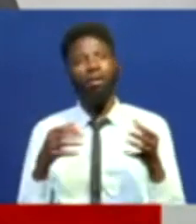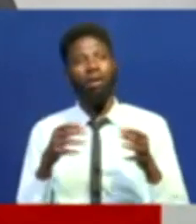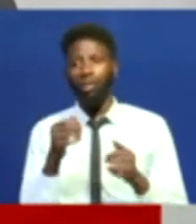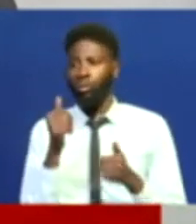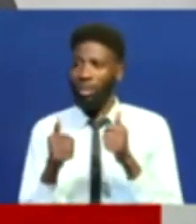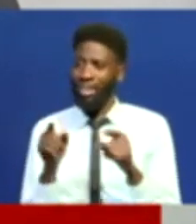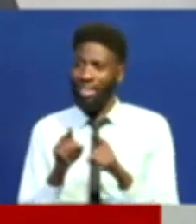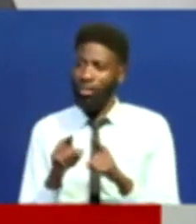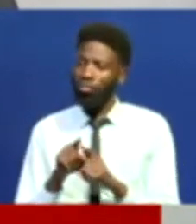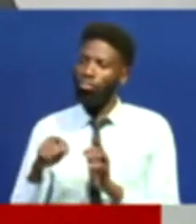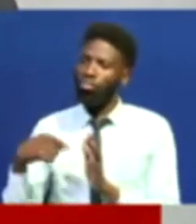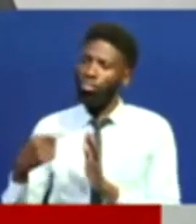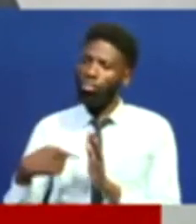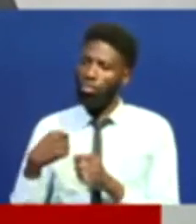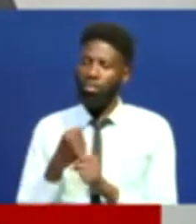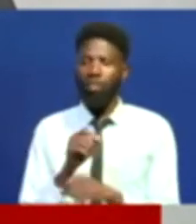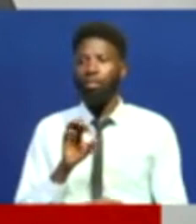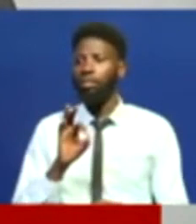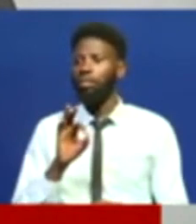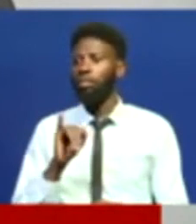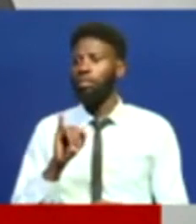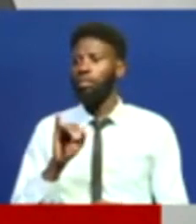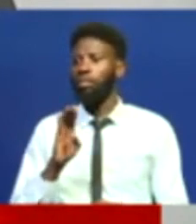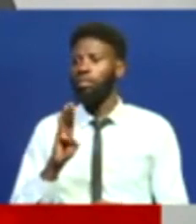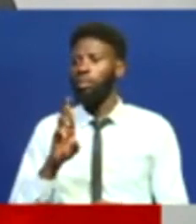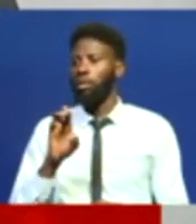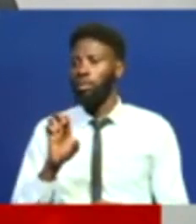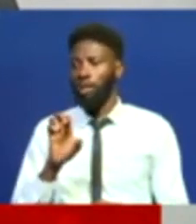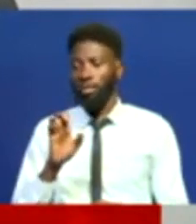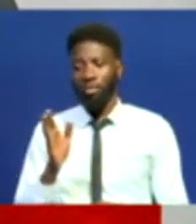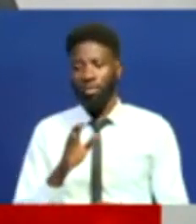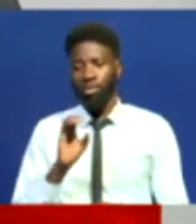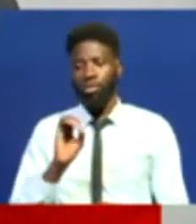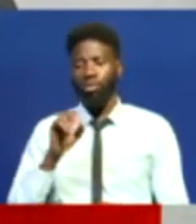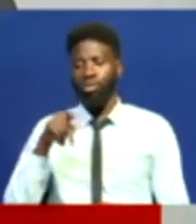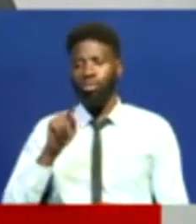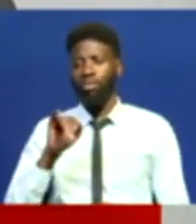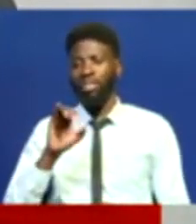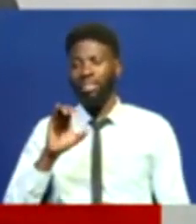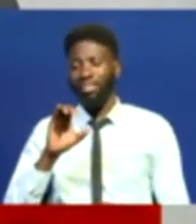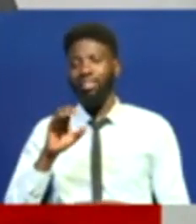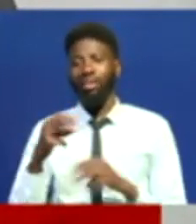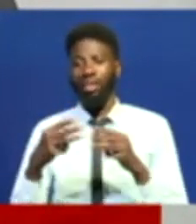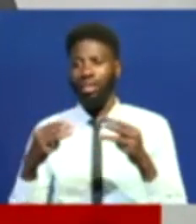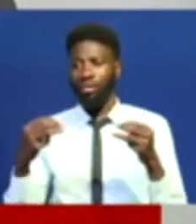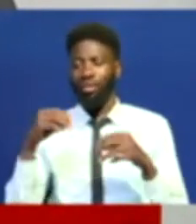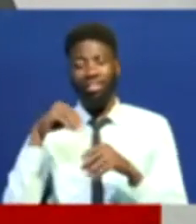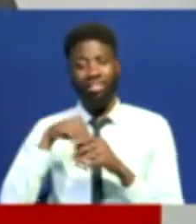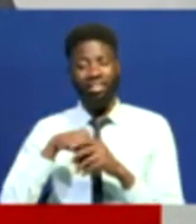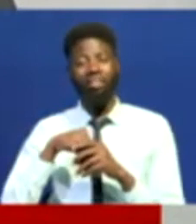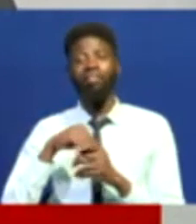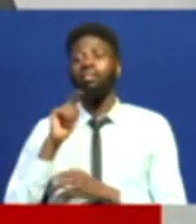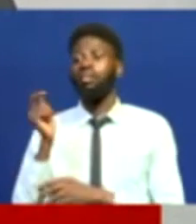actually manufacturing fiber optic cable in the country. Mm-hmm. We have one of the best ICT